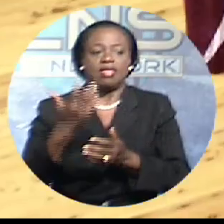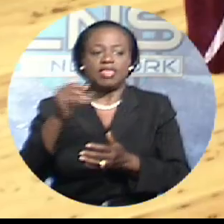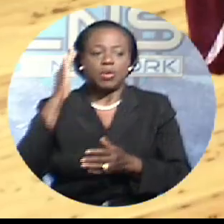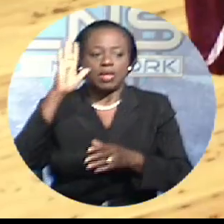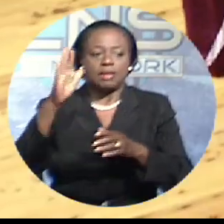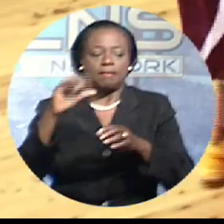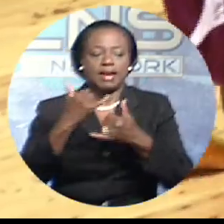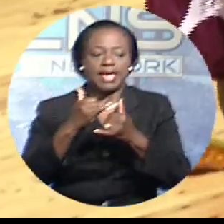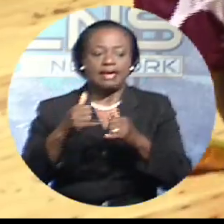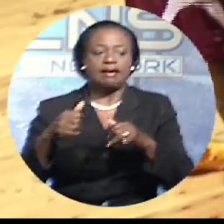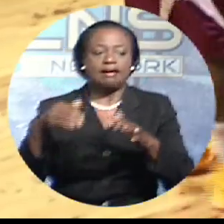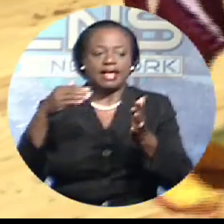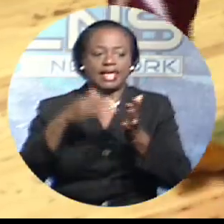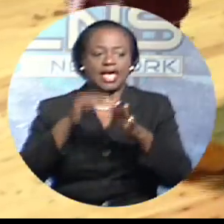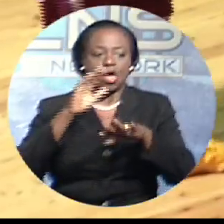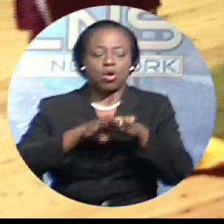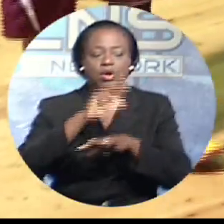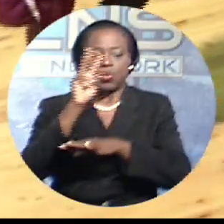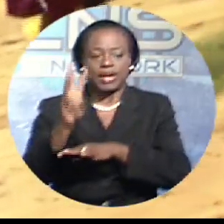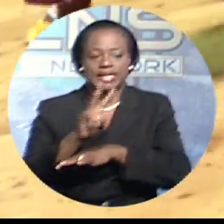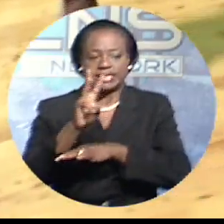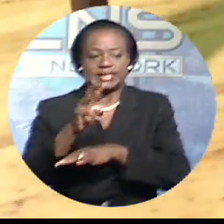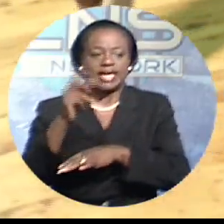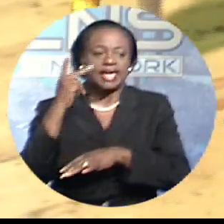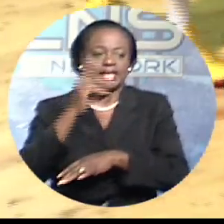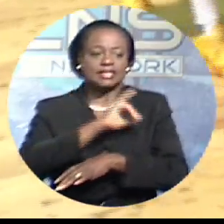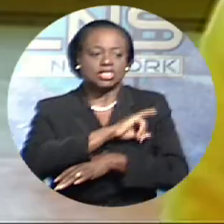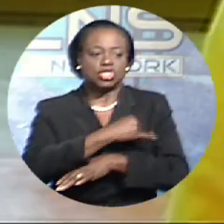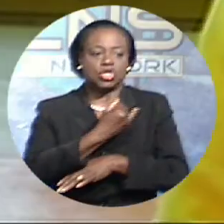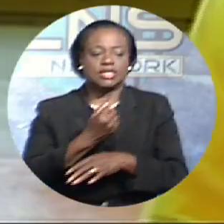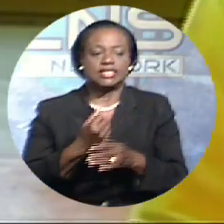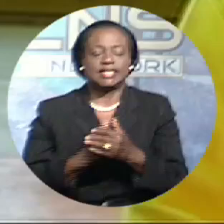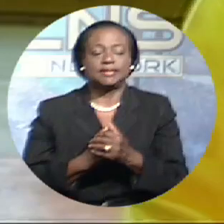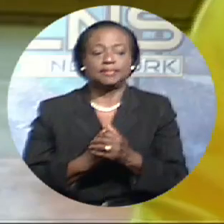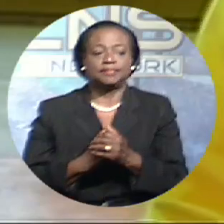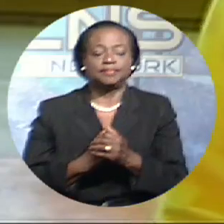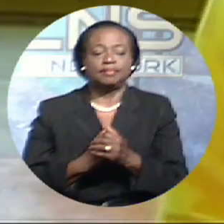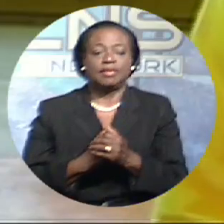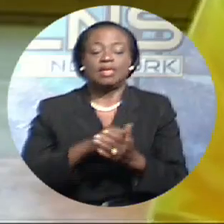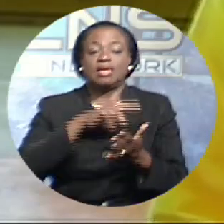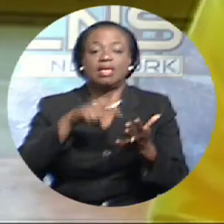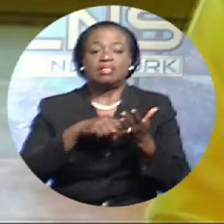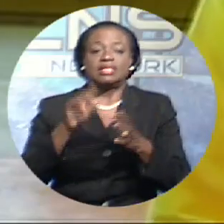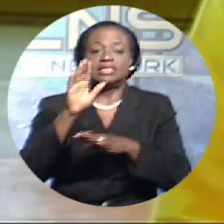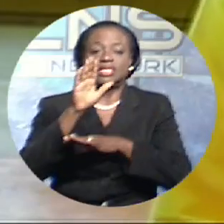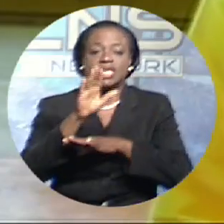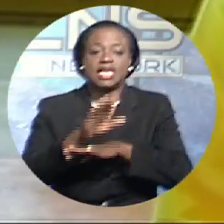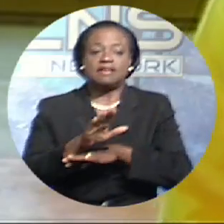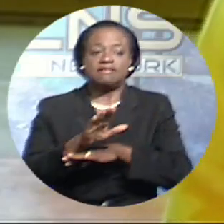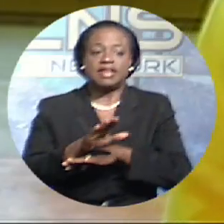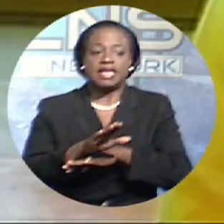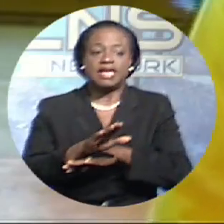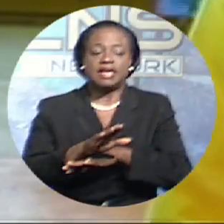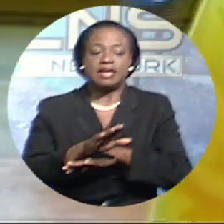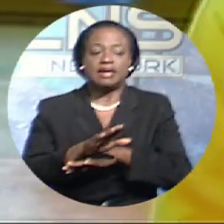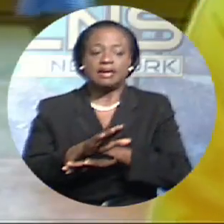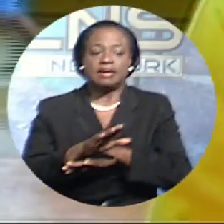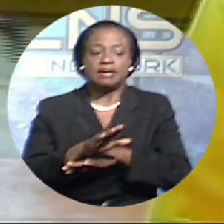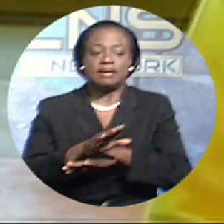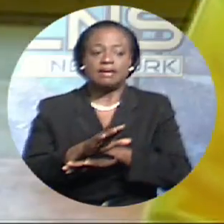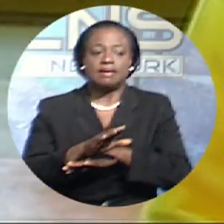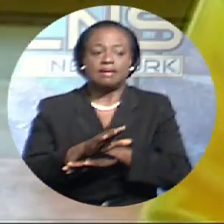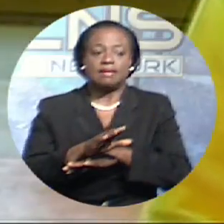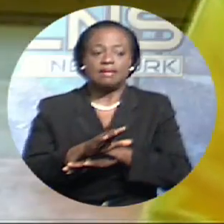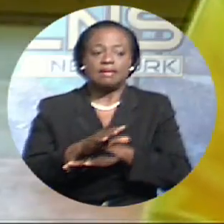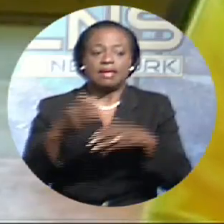Wednesday. Kelsey Johnson, ZNS Total Sports. Thanks a lot, Kelsey. Well, this evening session, you thought the first session was a barn burner. This was what